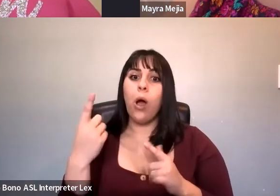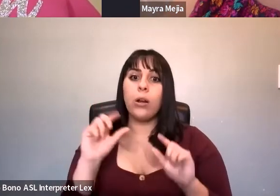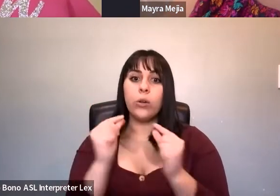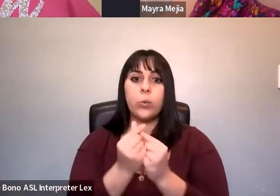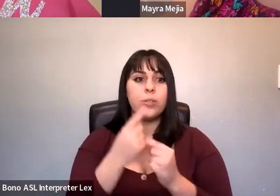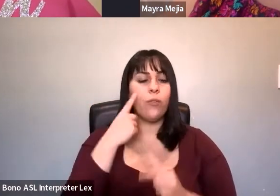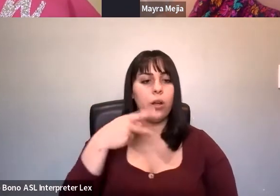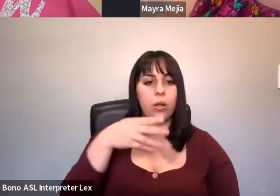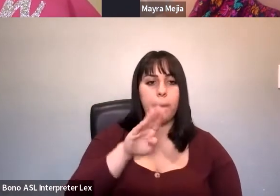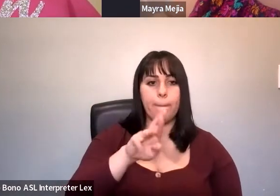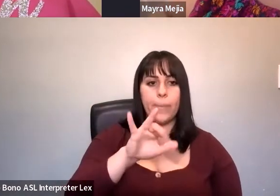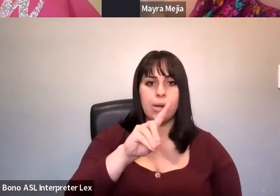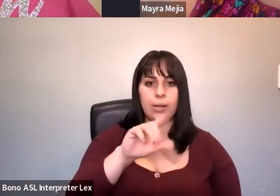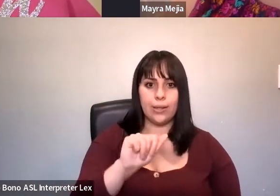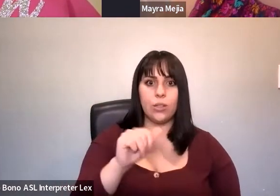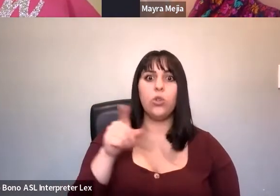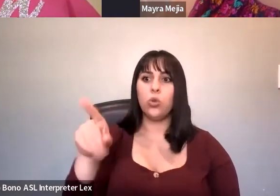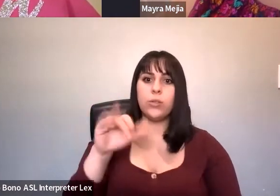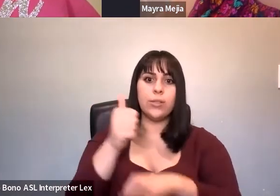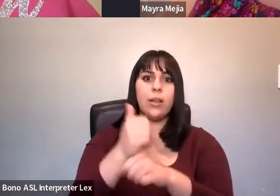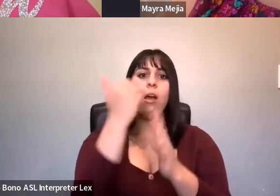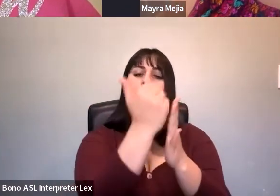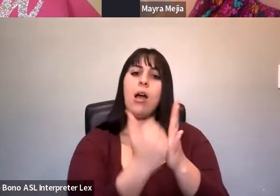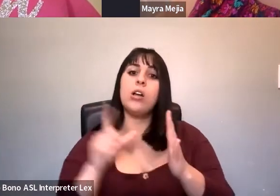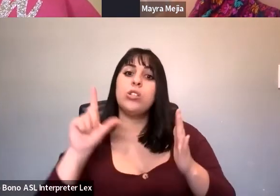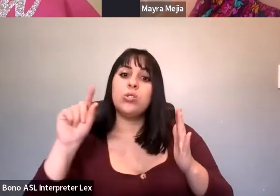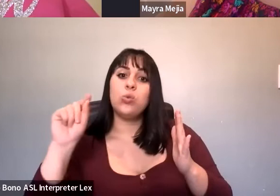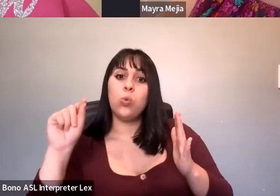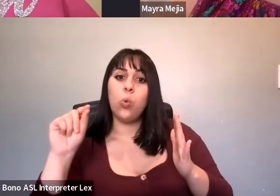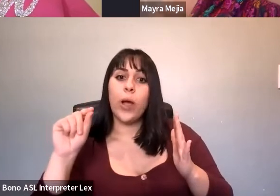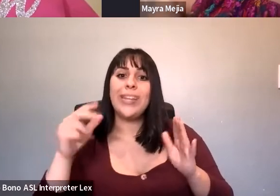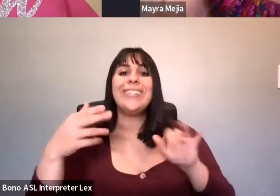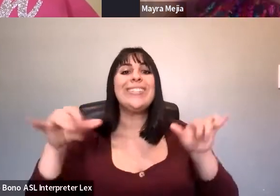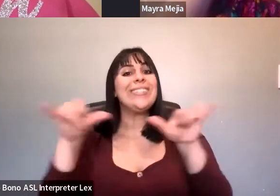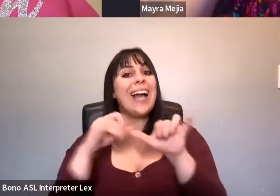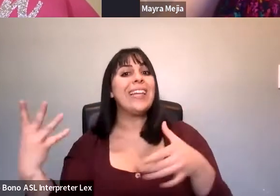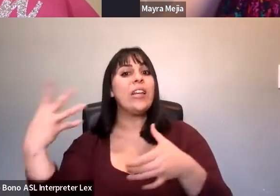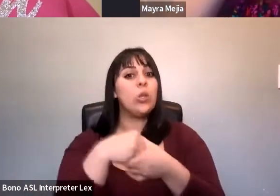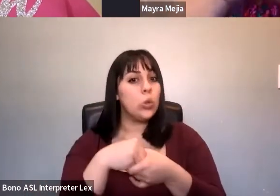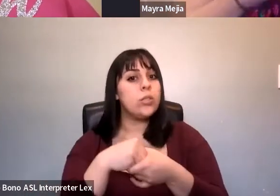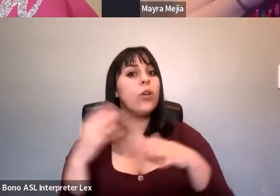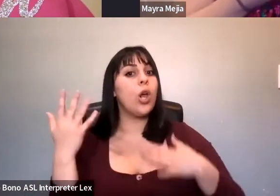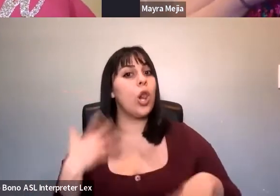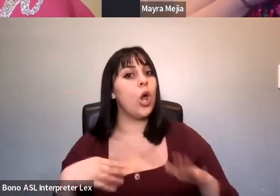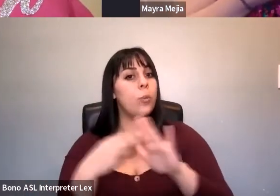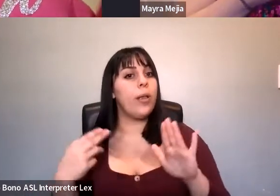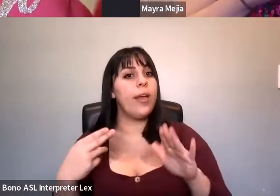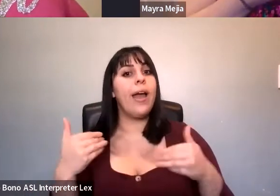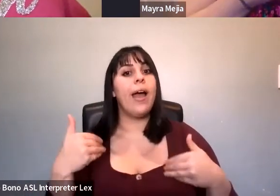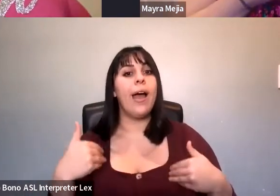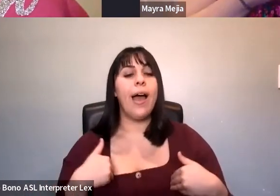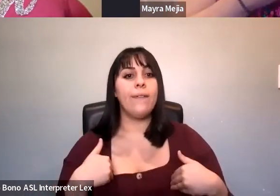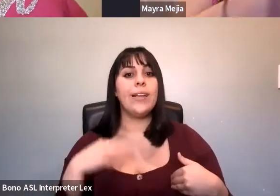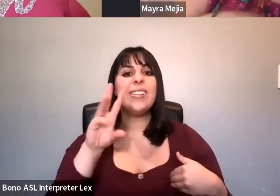titled 20 Size Inclusive Clothing Brands That Carry Up to a 6X or Larger. And that's a topic you